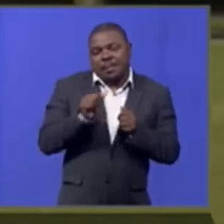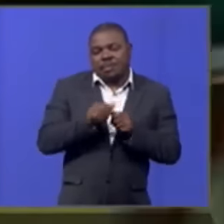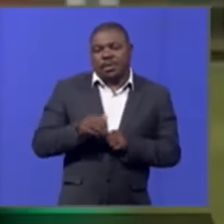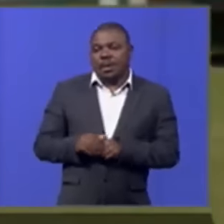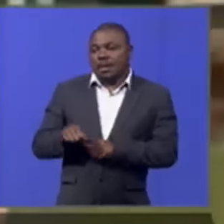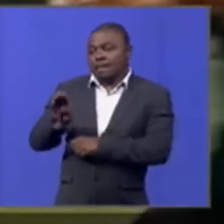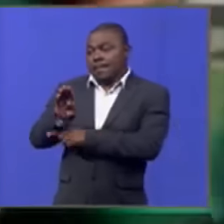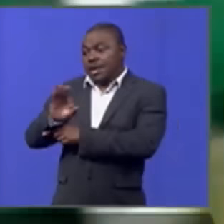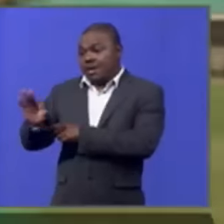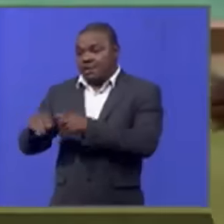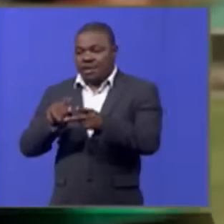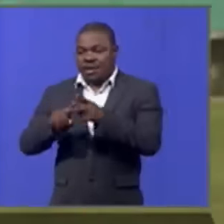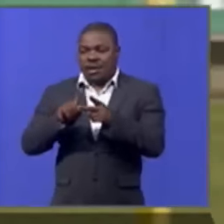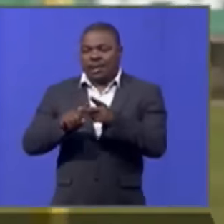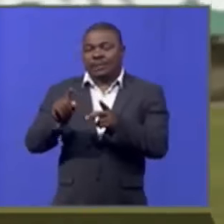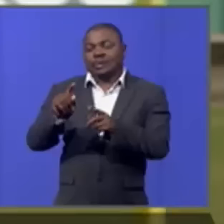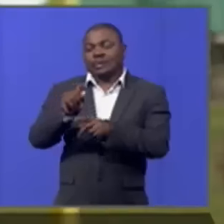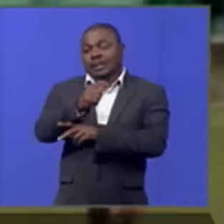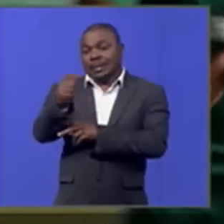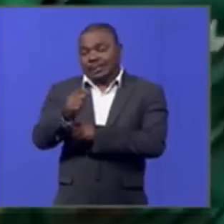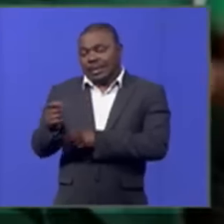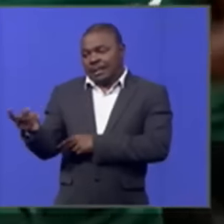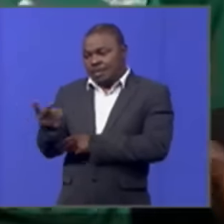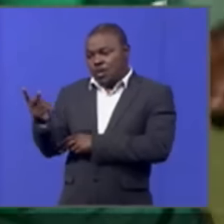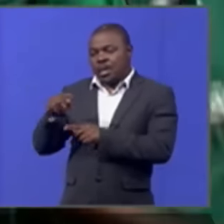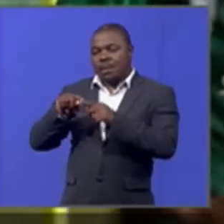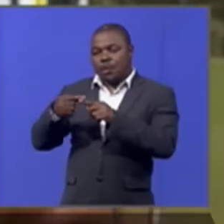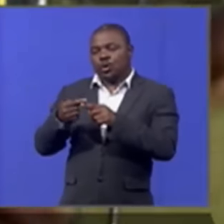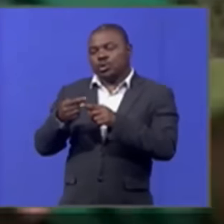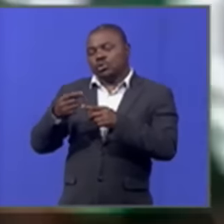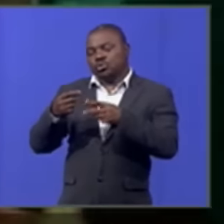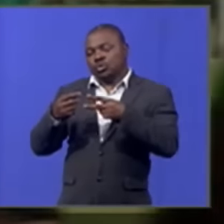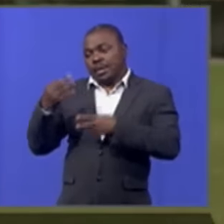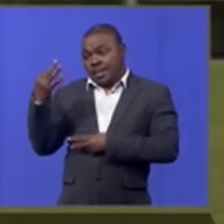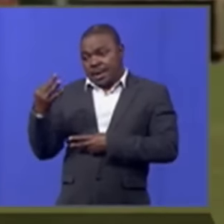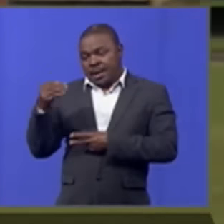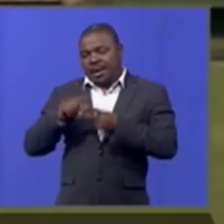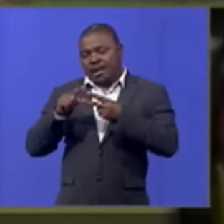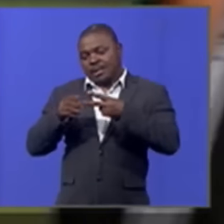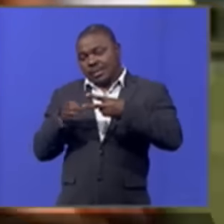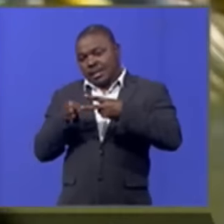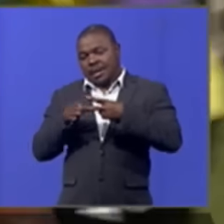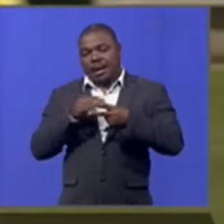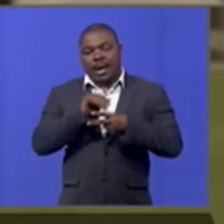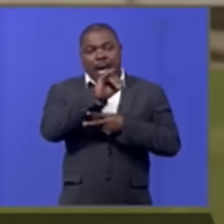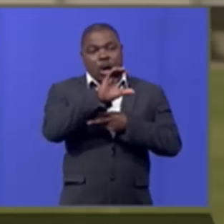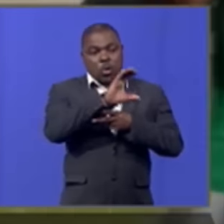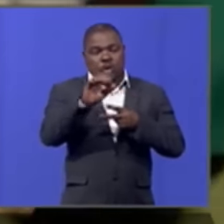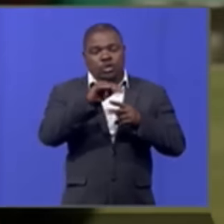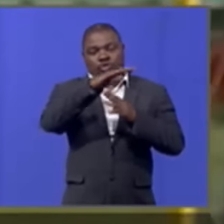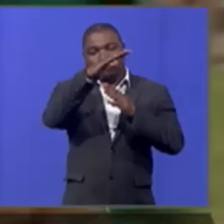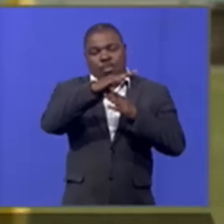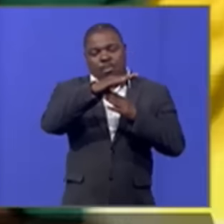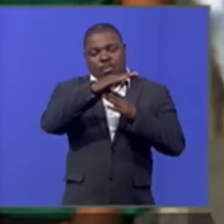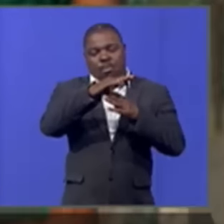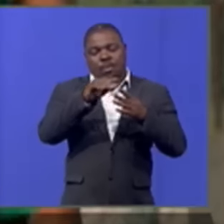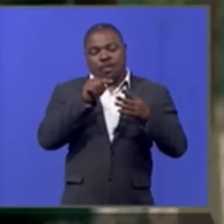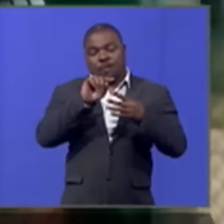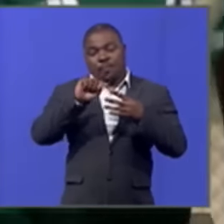Burkina Faso le Tanzania di kopanetse maemo a bobedi ka dintlha tse 3 ha Ivory Coast e di hula pele ka ntlha tse 4 ho Group